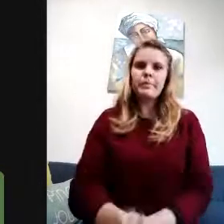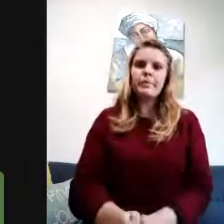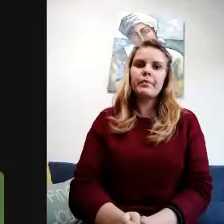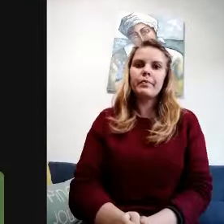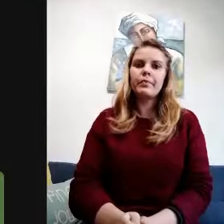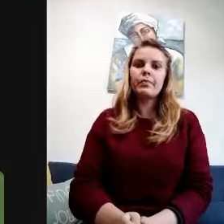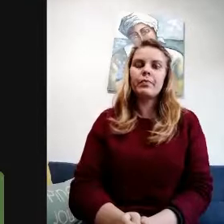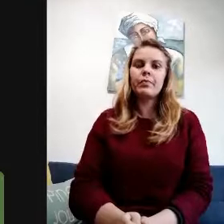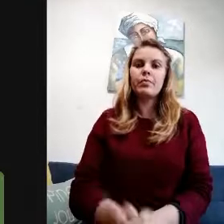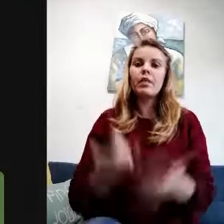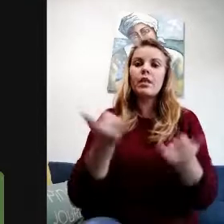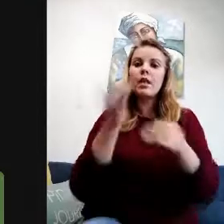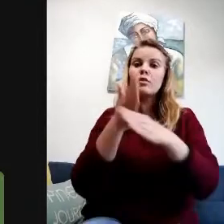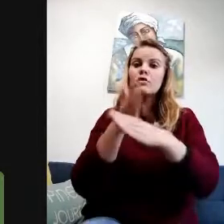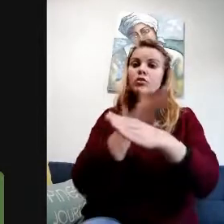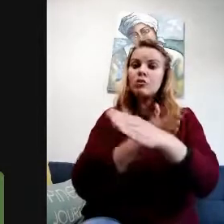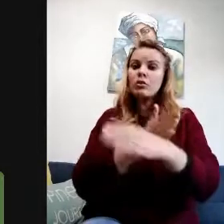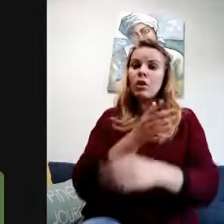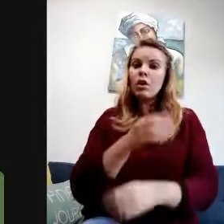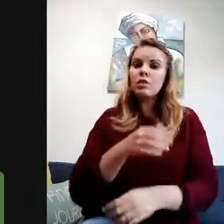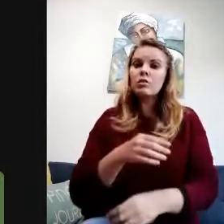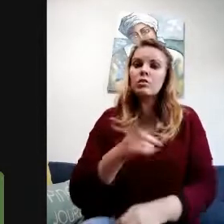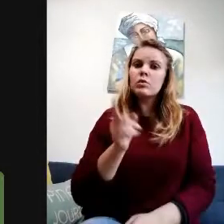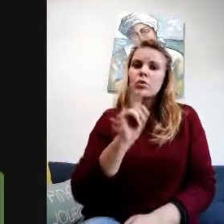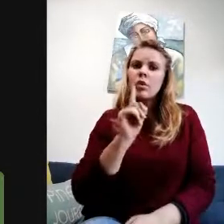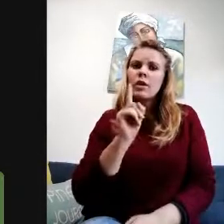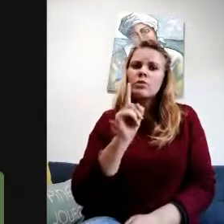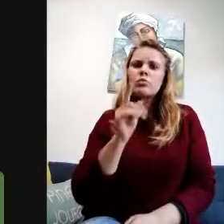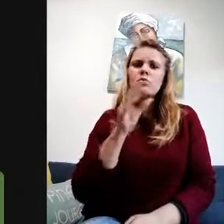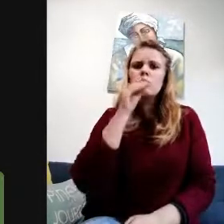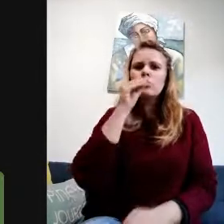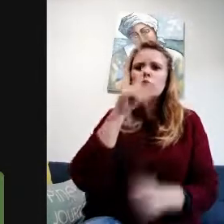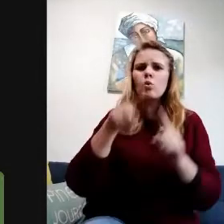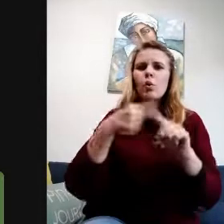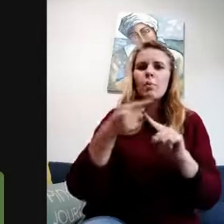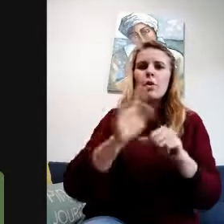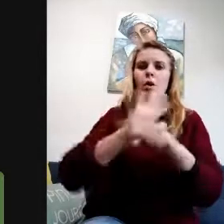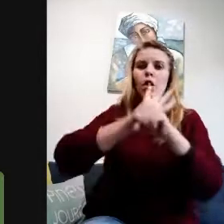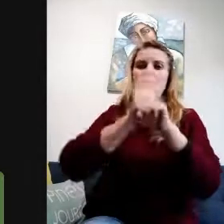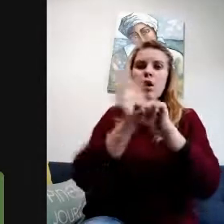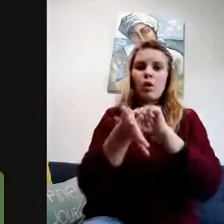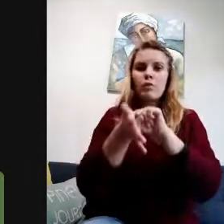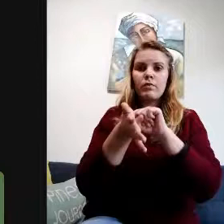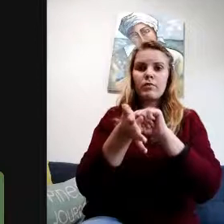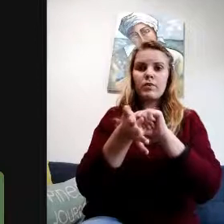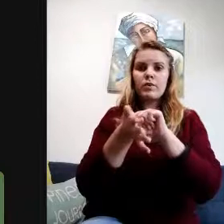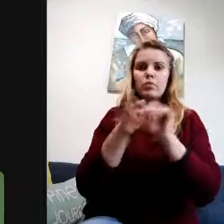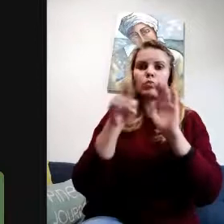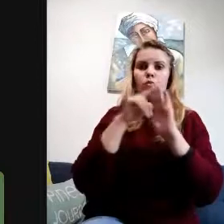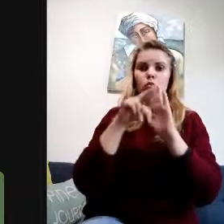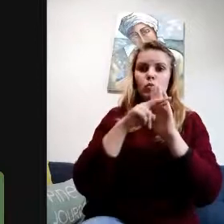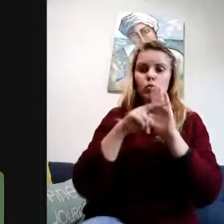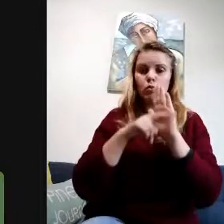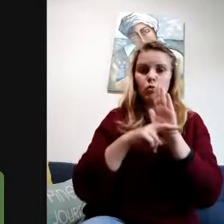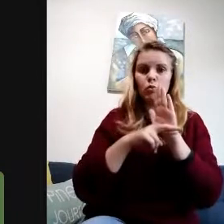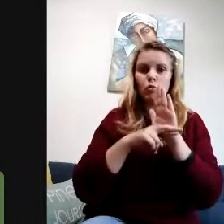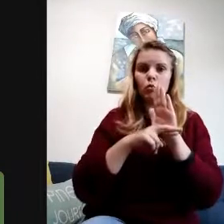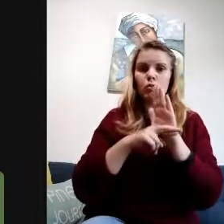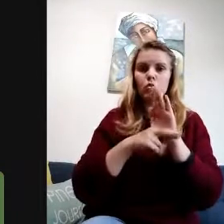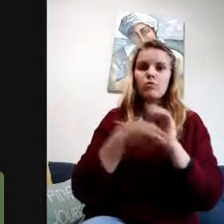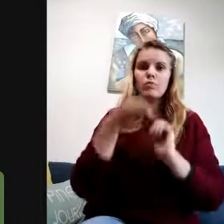good starting point would be to just sort of chat about the COVID protocols that will be in place for the